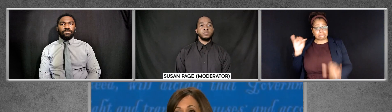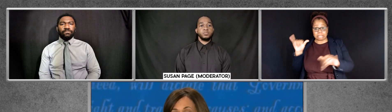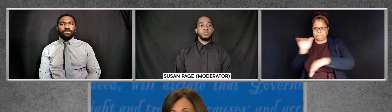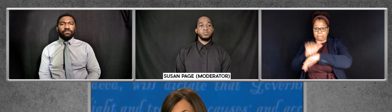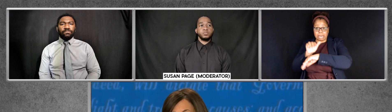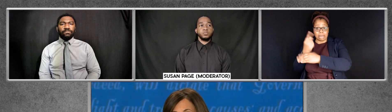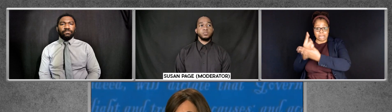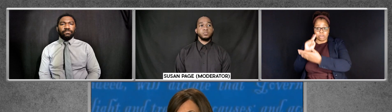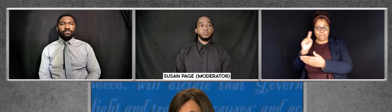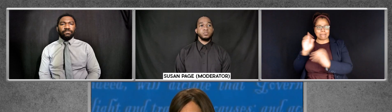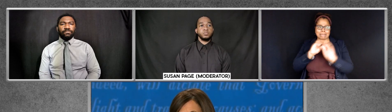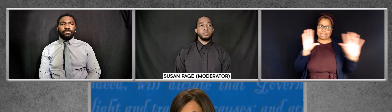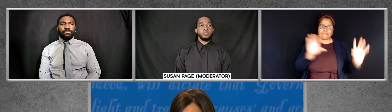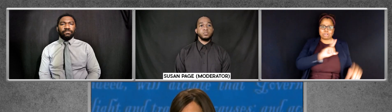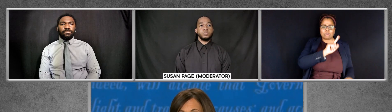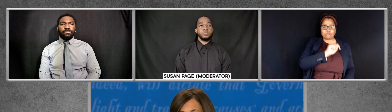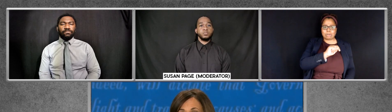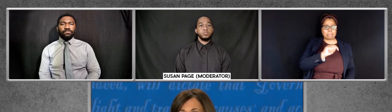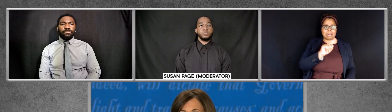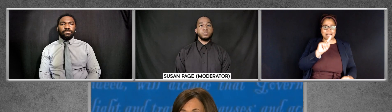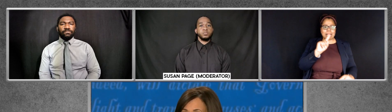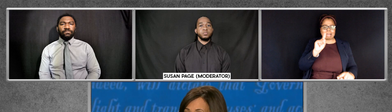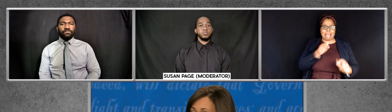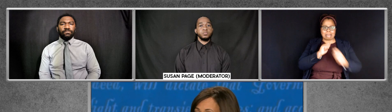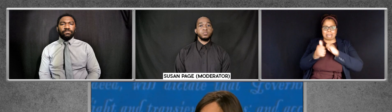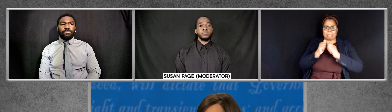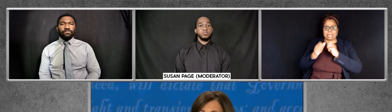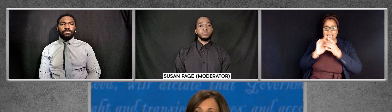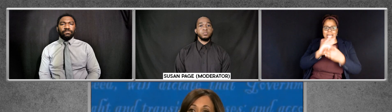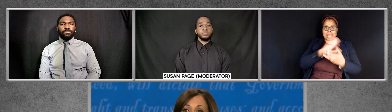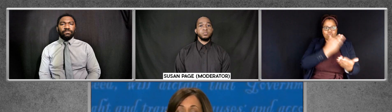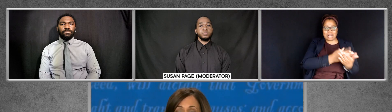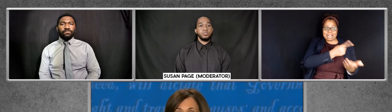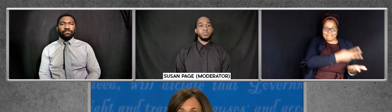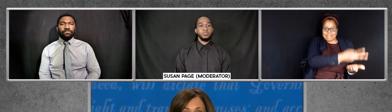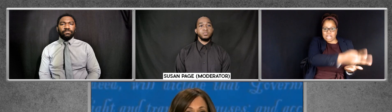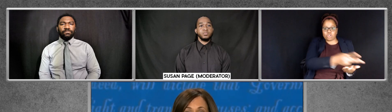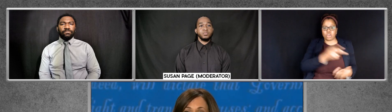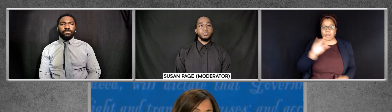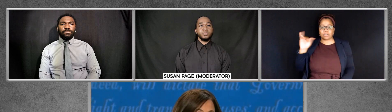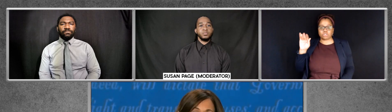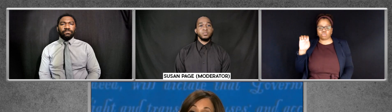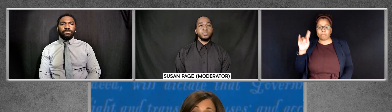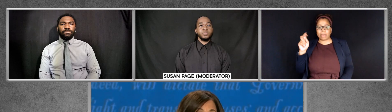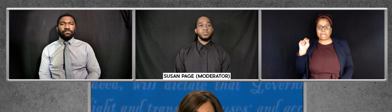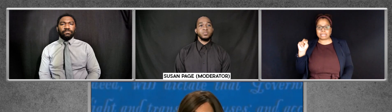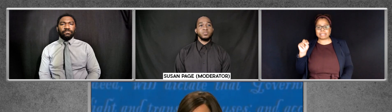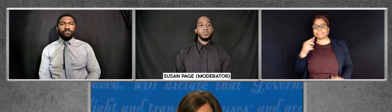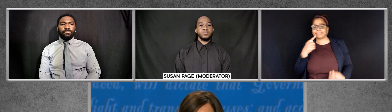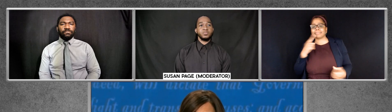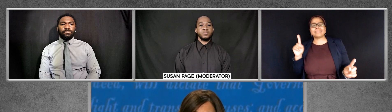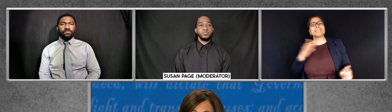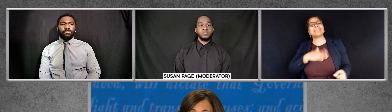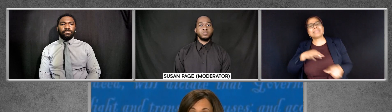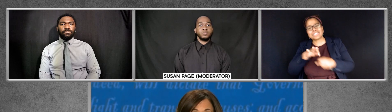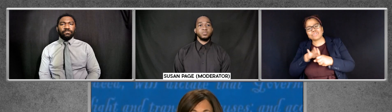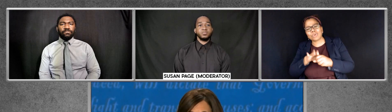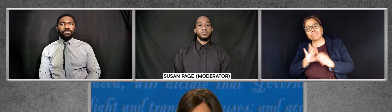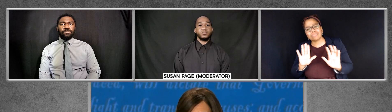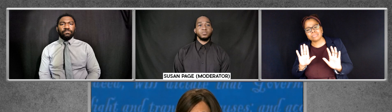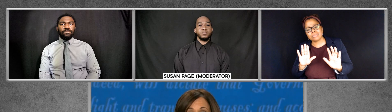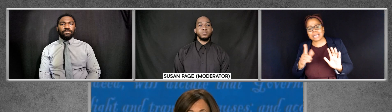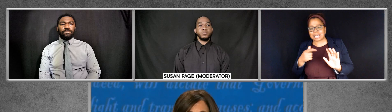clearly Donald Trump doesn't think he can run on a record because it's a failed record, Joe Biden on that stage said, hey, just please vote. So I'll